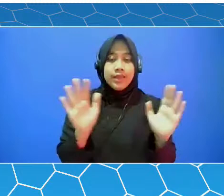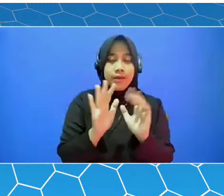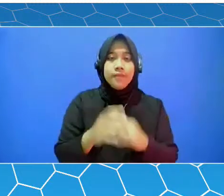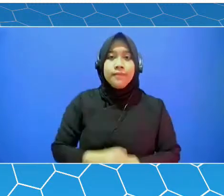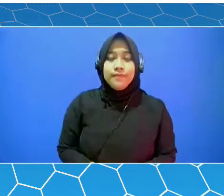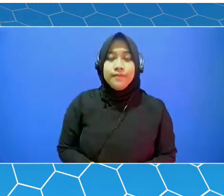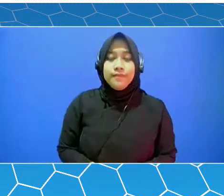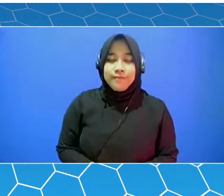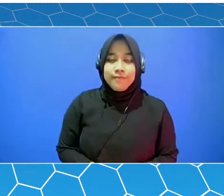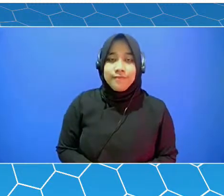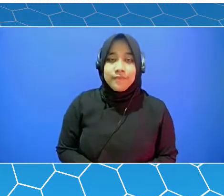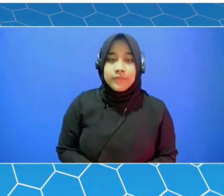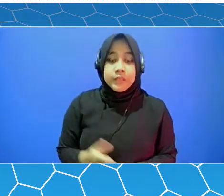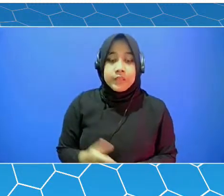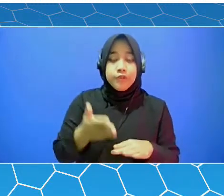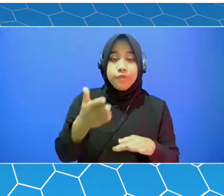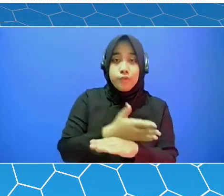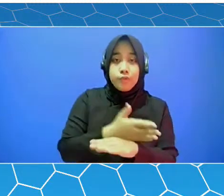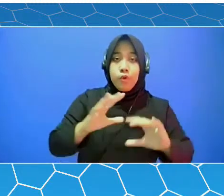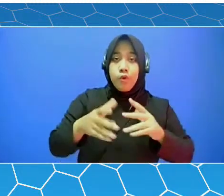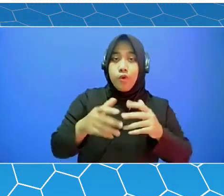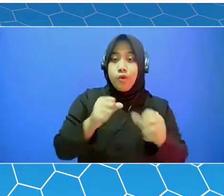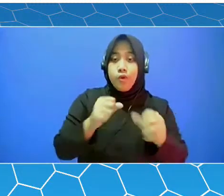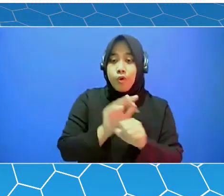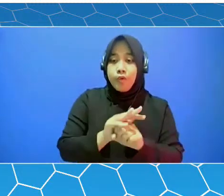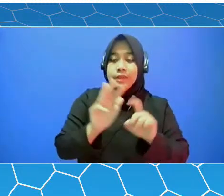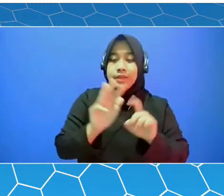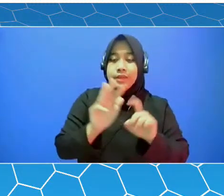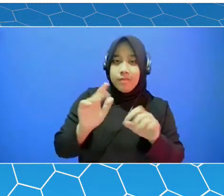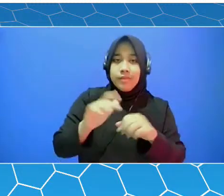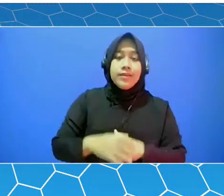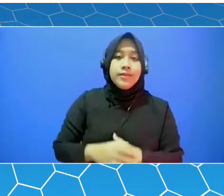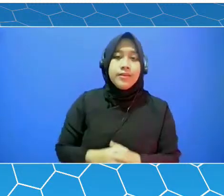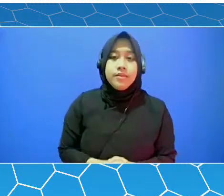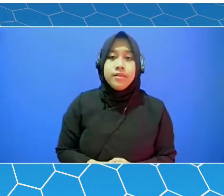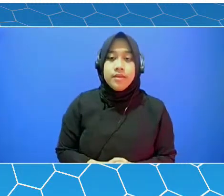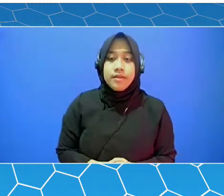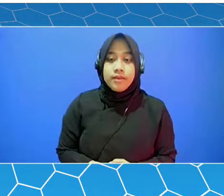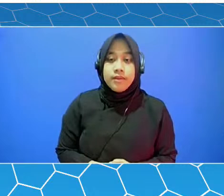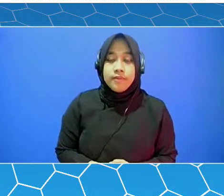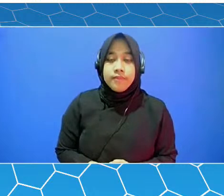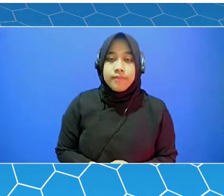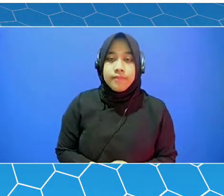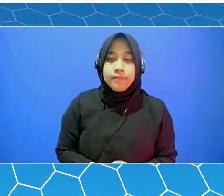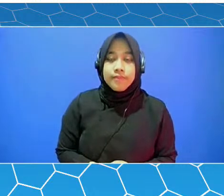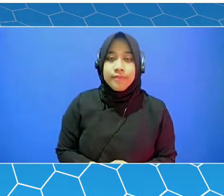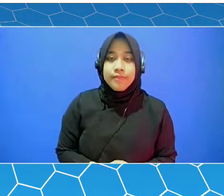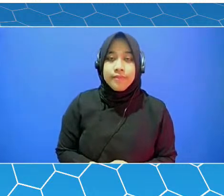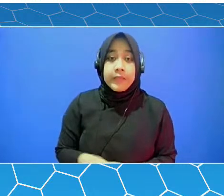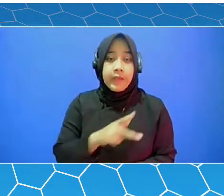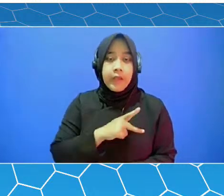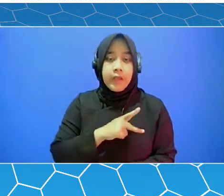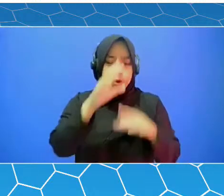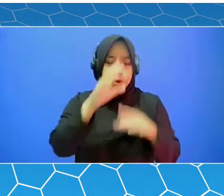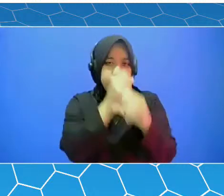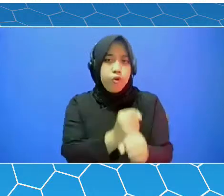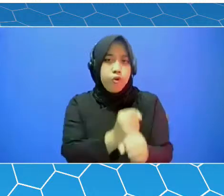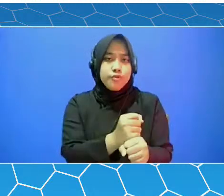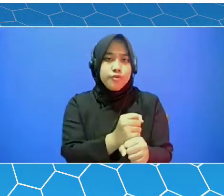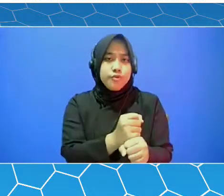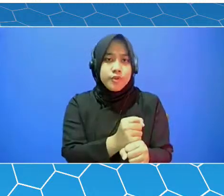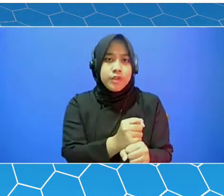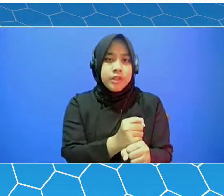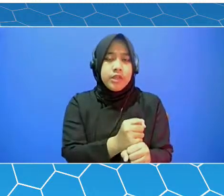Before the pandemic hit us, there's our approach in managing and preventing NCD, which focus on partnership, community empowerment, health service